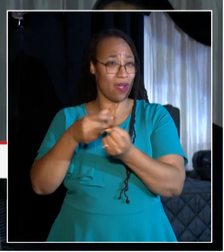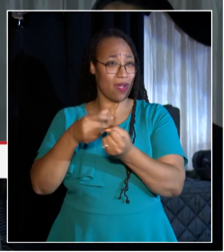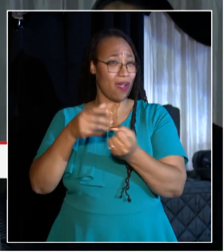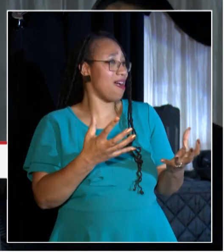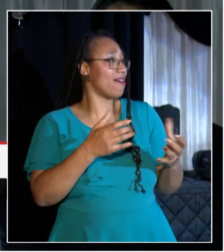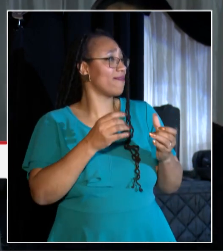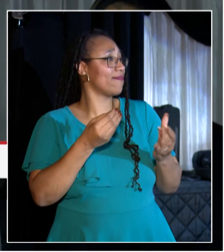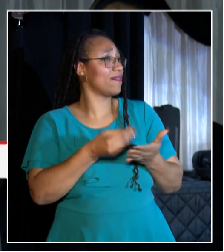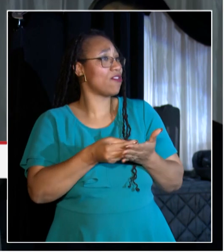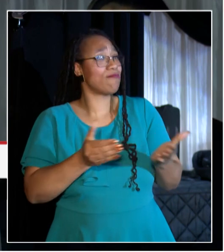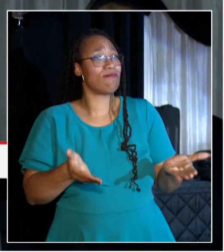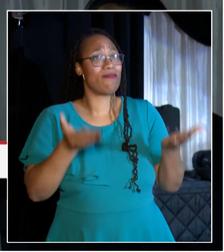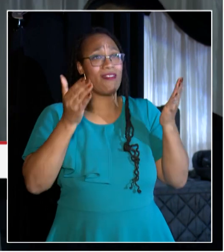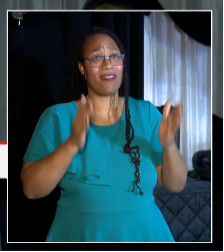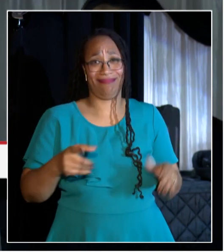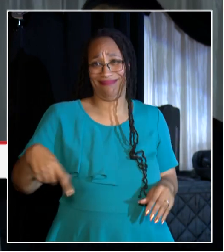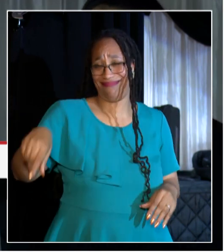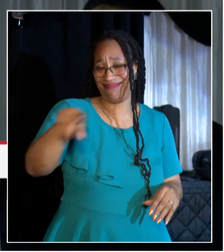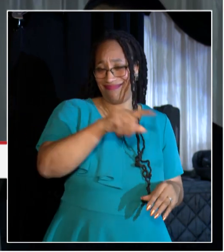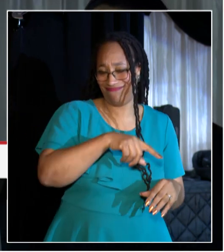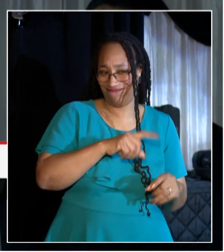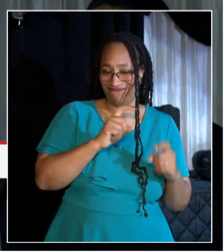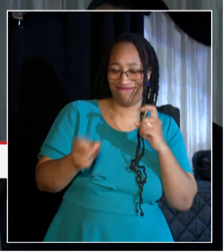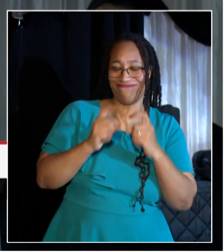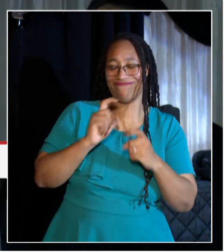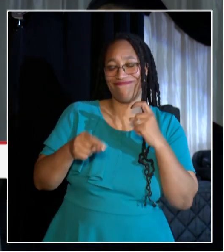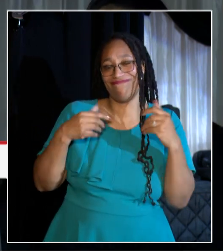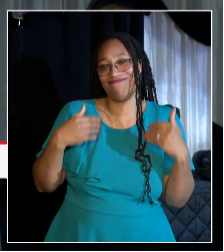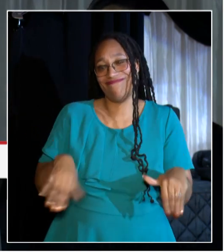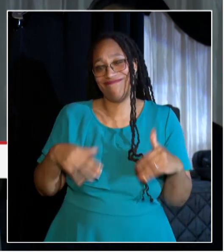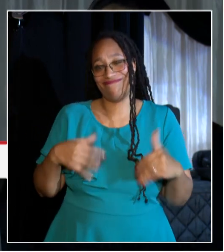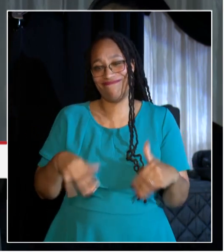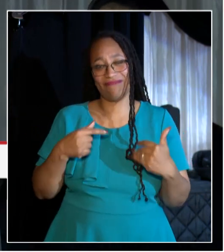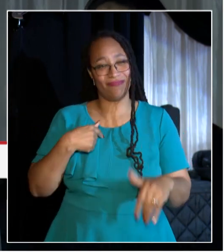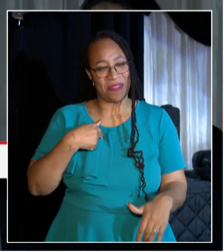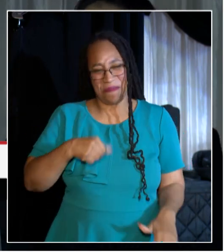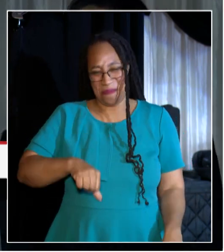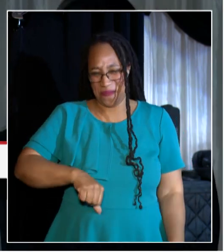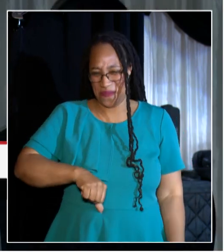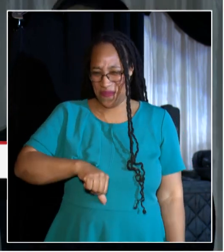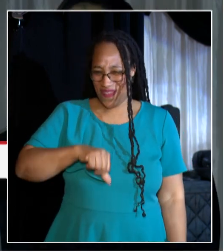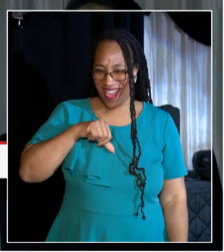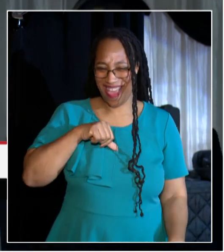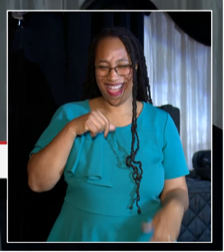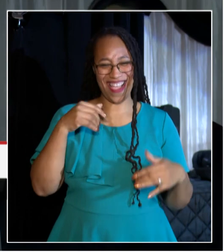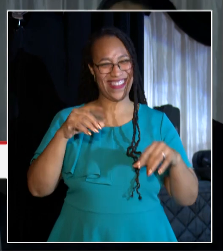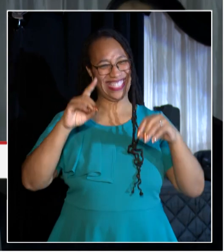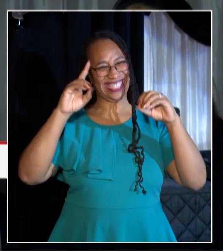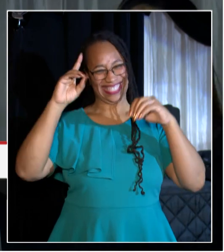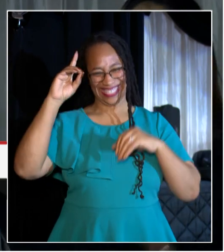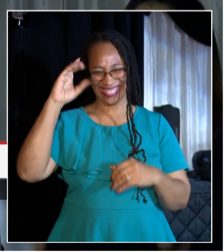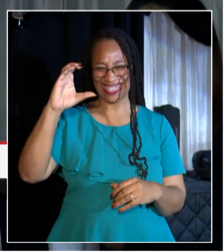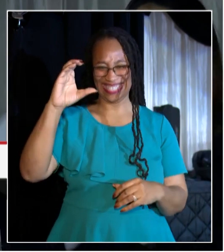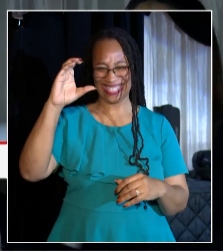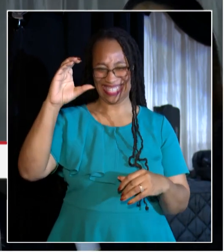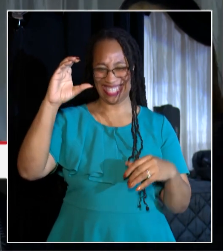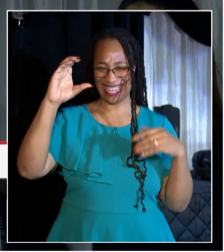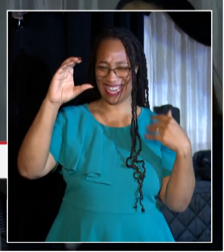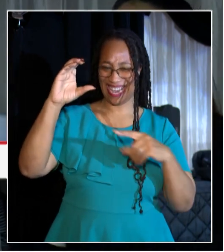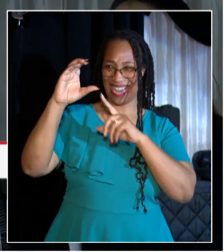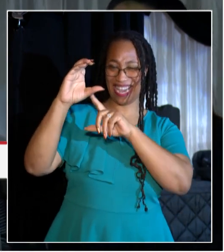proud when we see Washingtonians out there getting Oscar nominations? Isn't that a wonderful